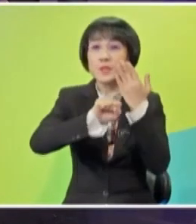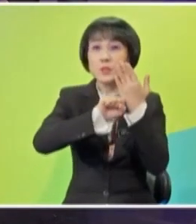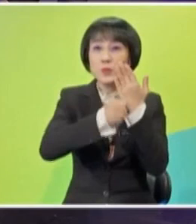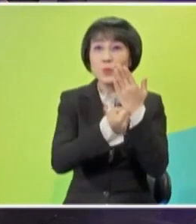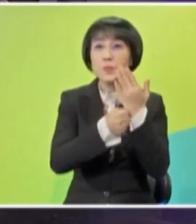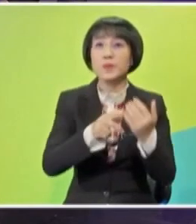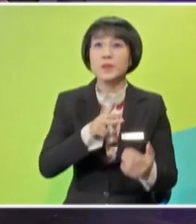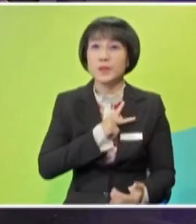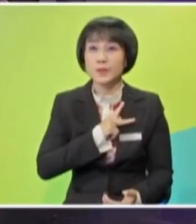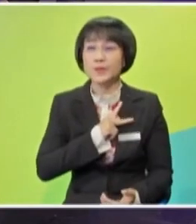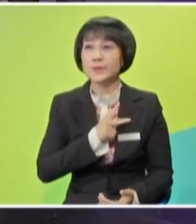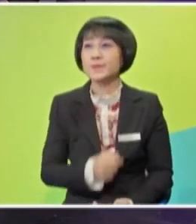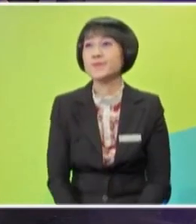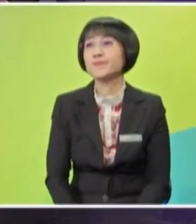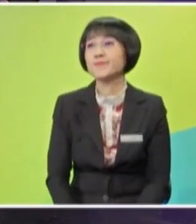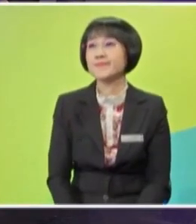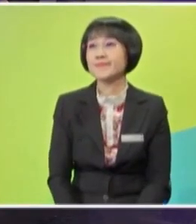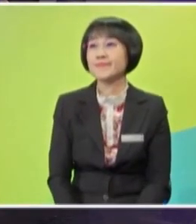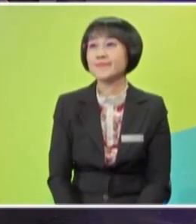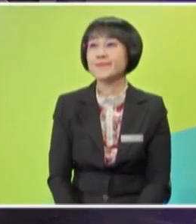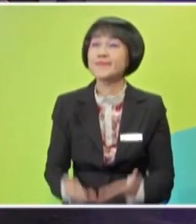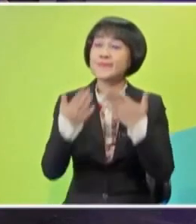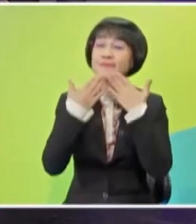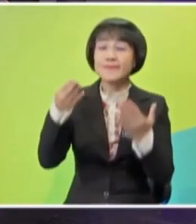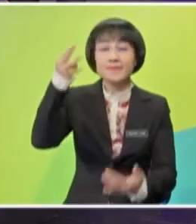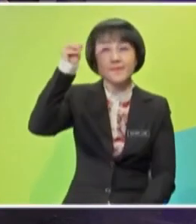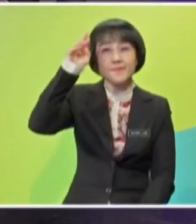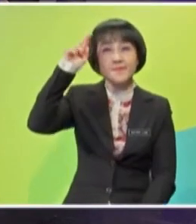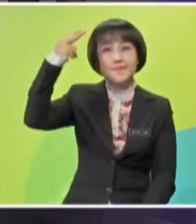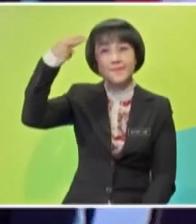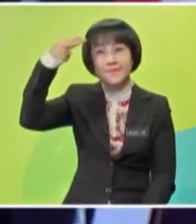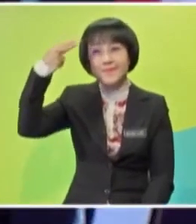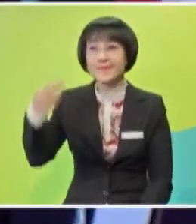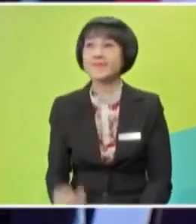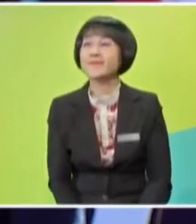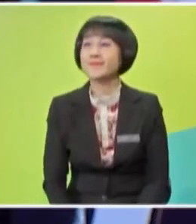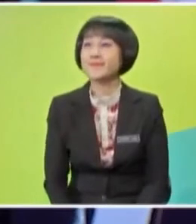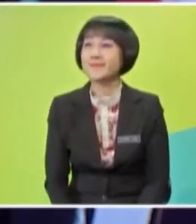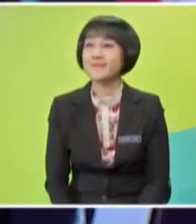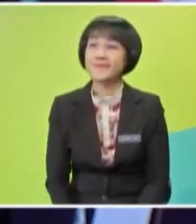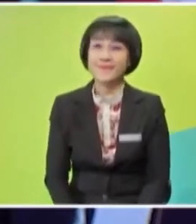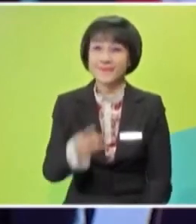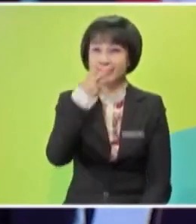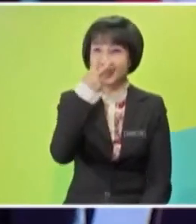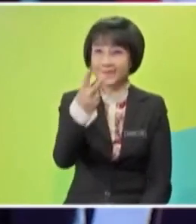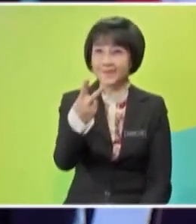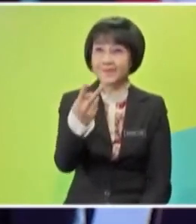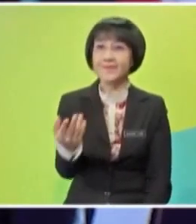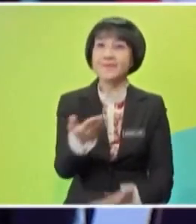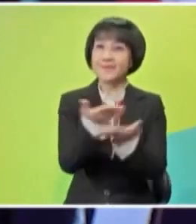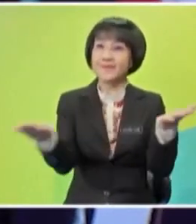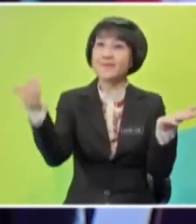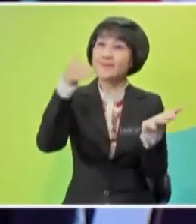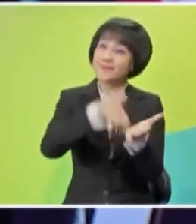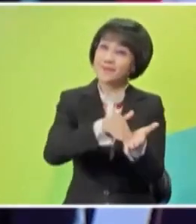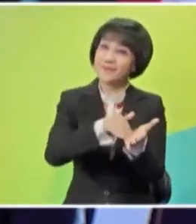All right, thank you so much, Mr. Hanin, for our lesson for today. And for those of you watching, hopefully it's beneficial to all of you. And we'll see you in our next lesson. Till